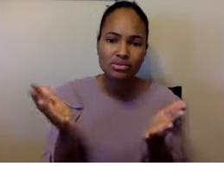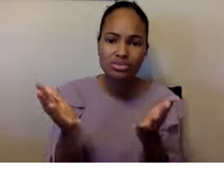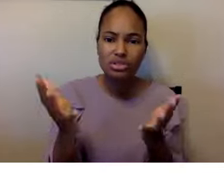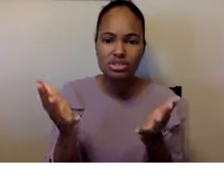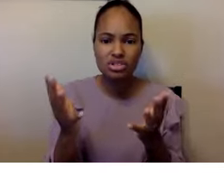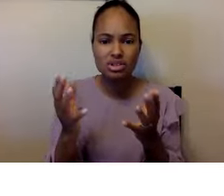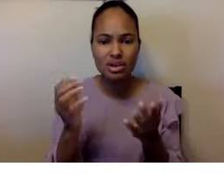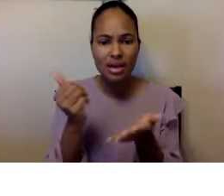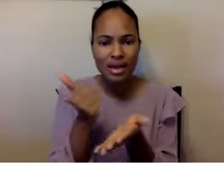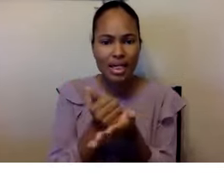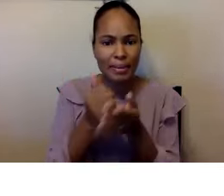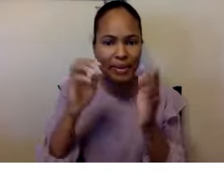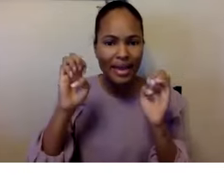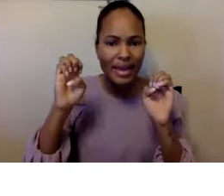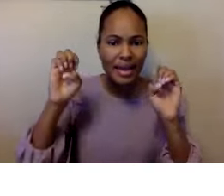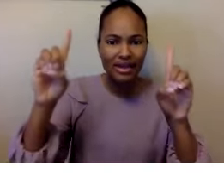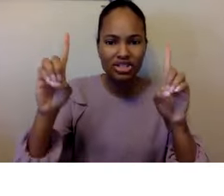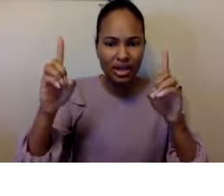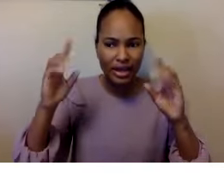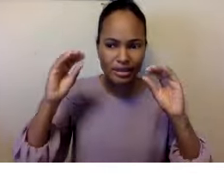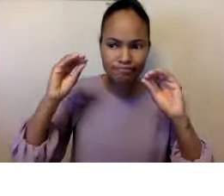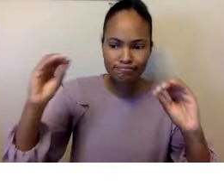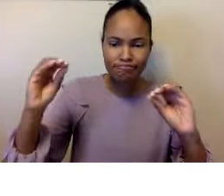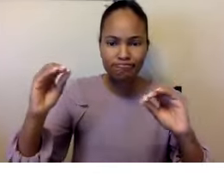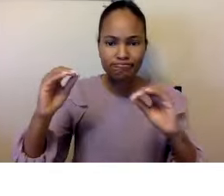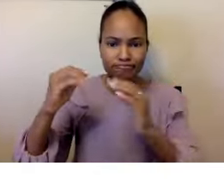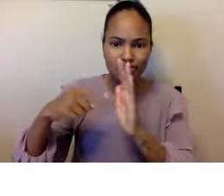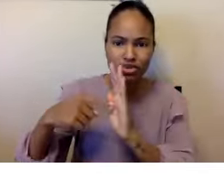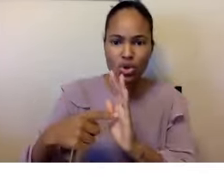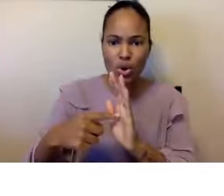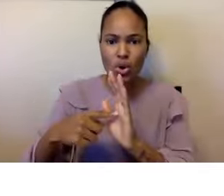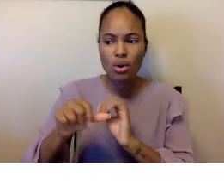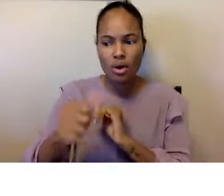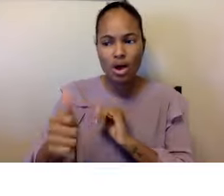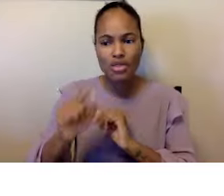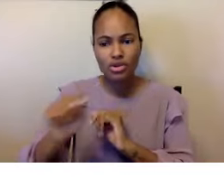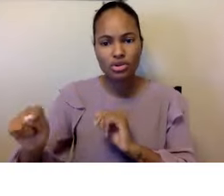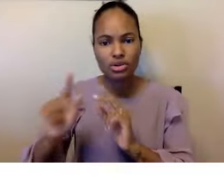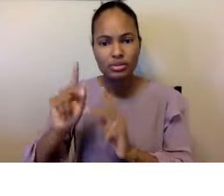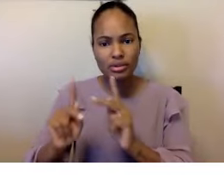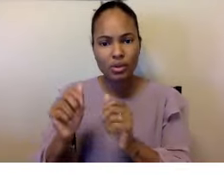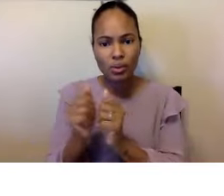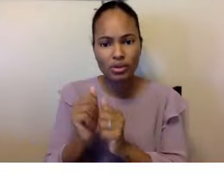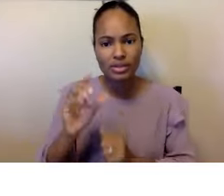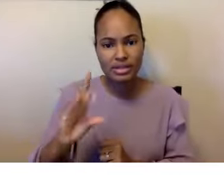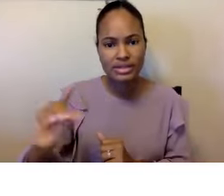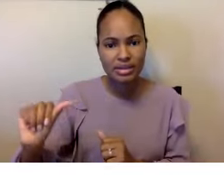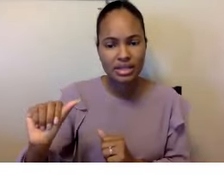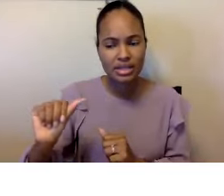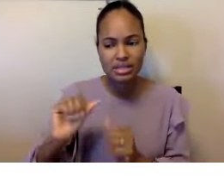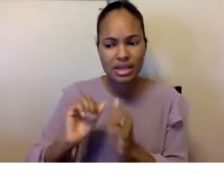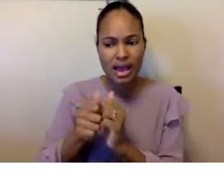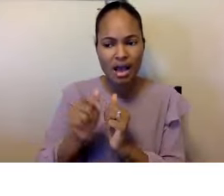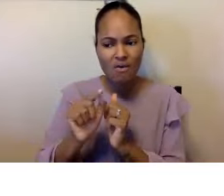educate other individuals with disabilities on how to get